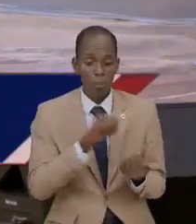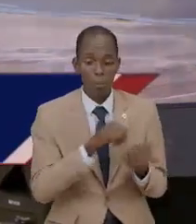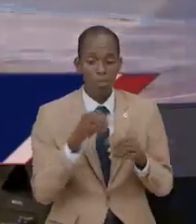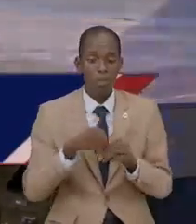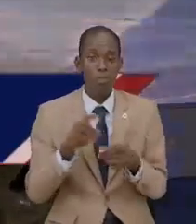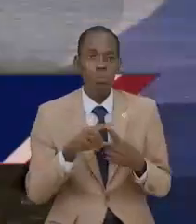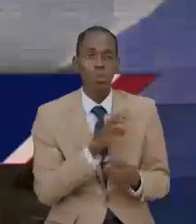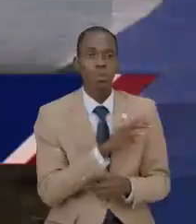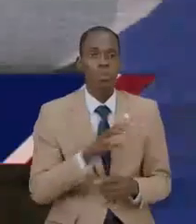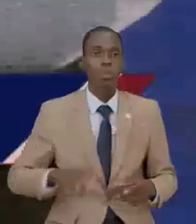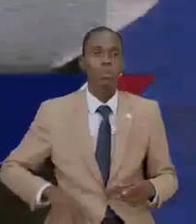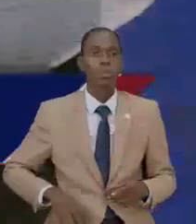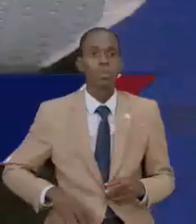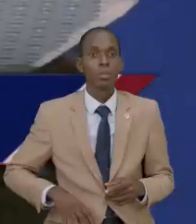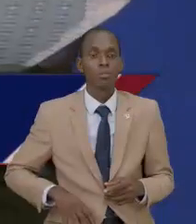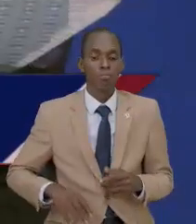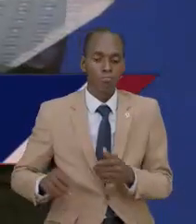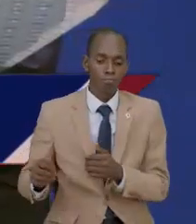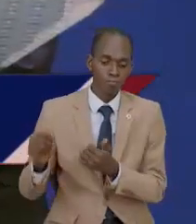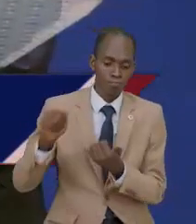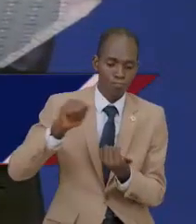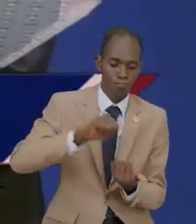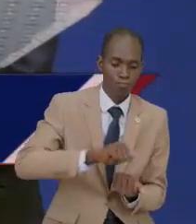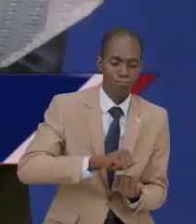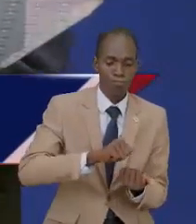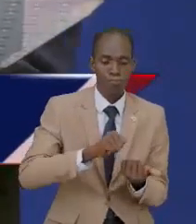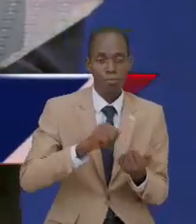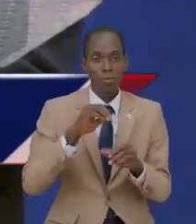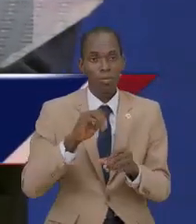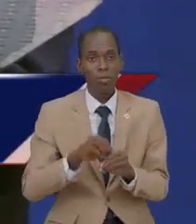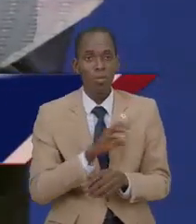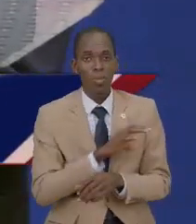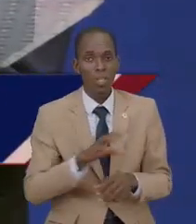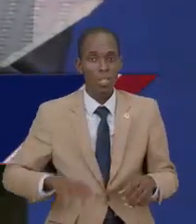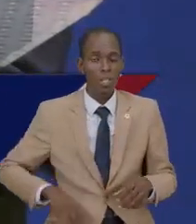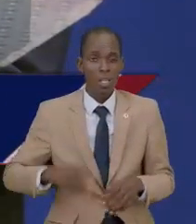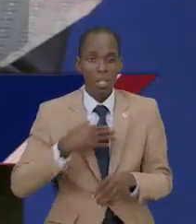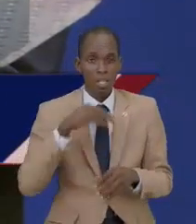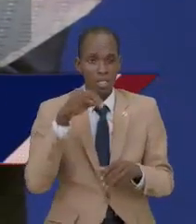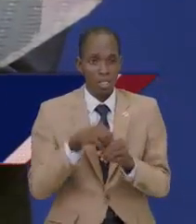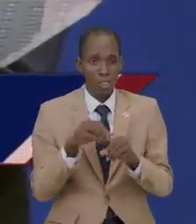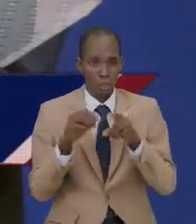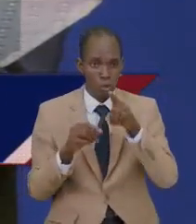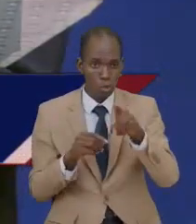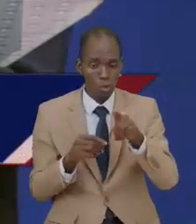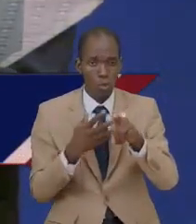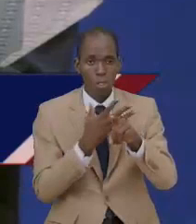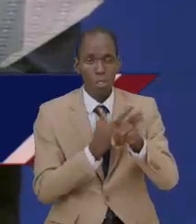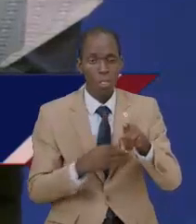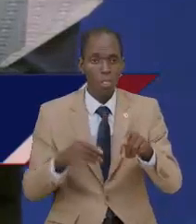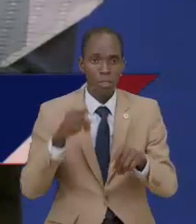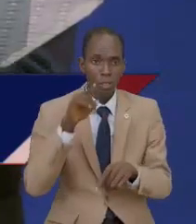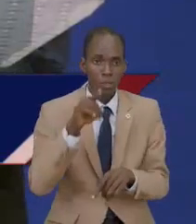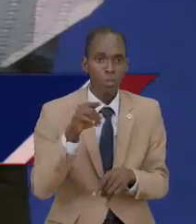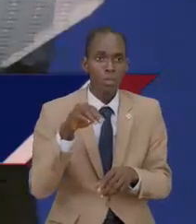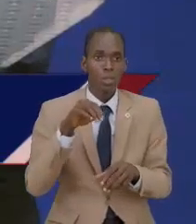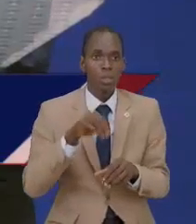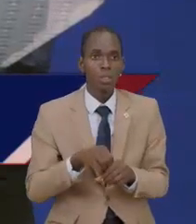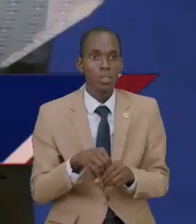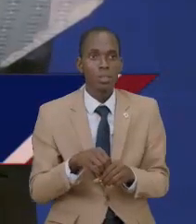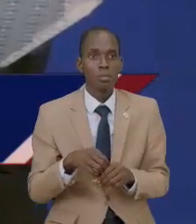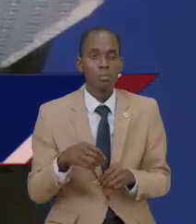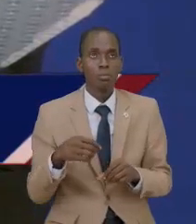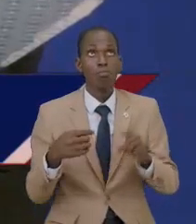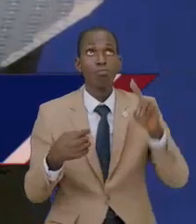Christ, immersed in Christ, I in you and you in me, that